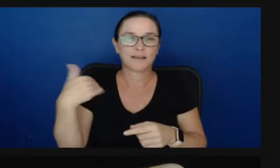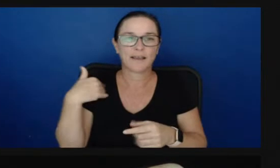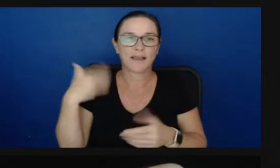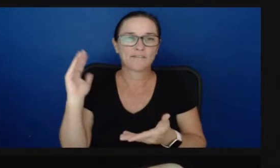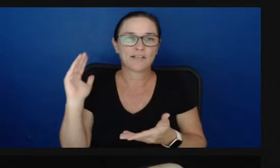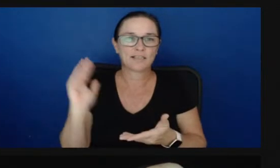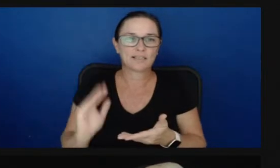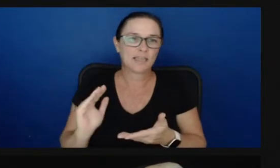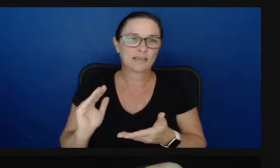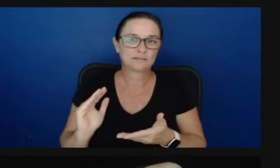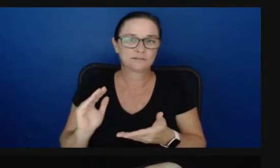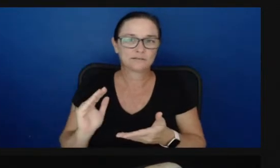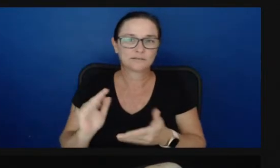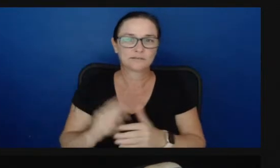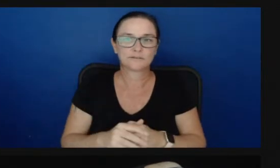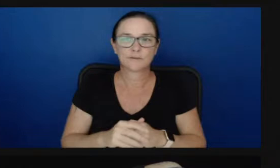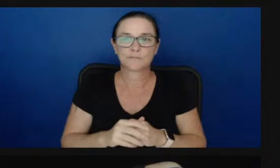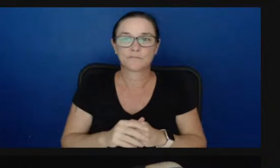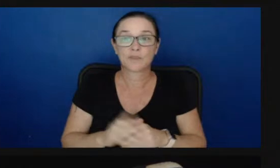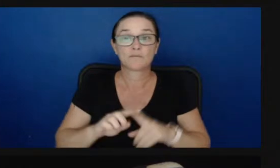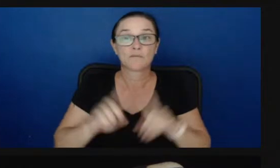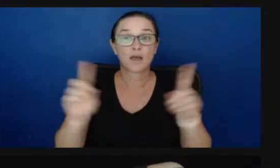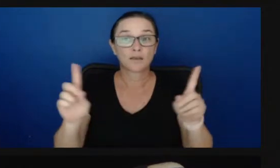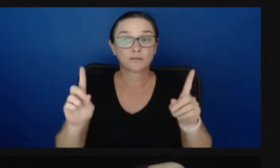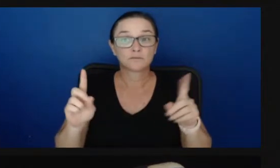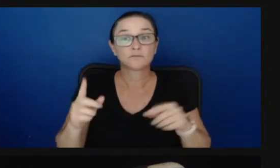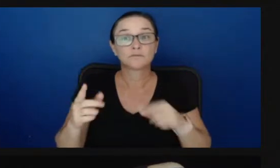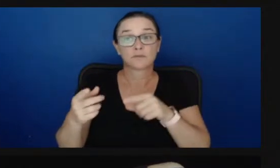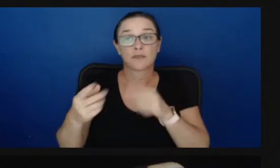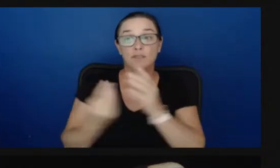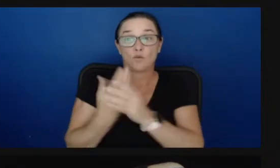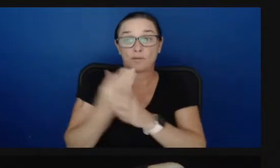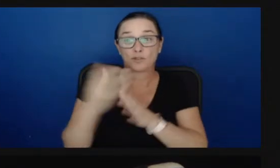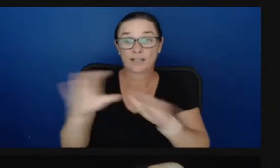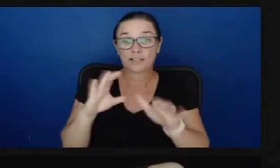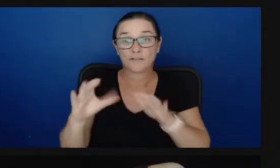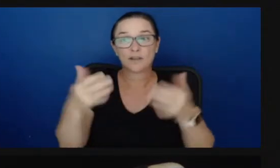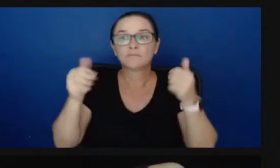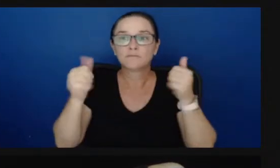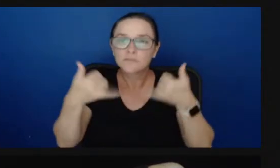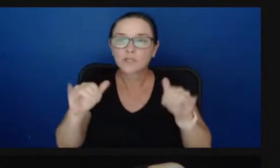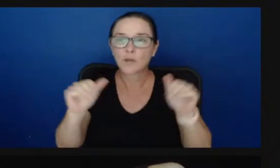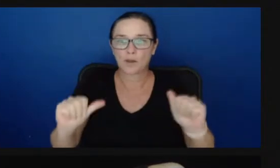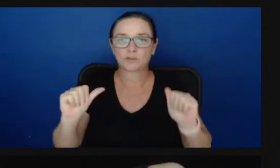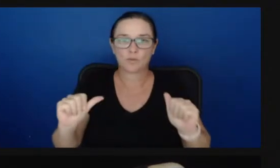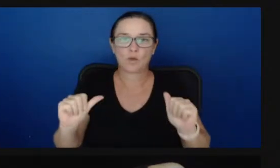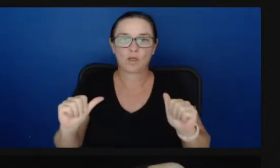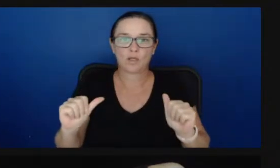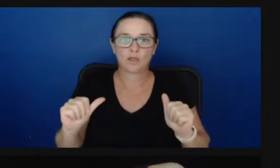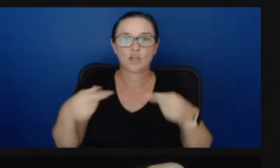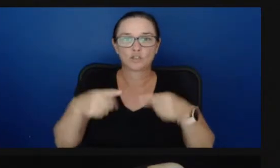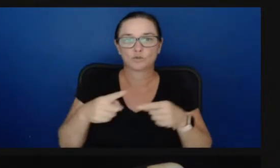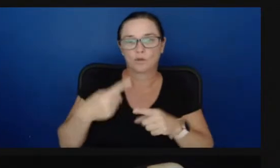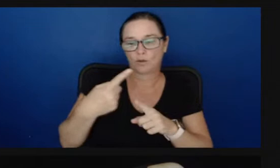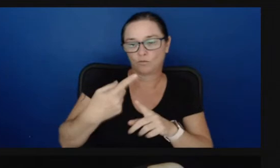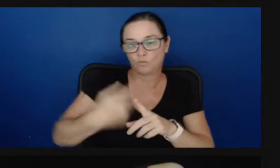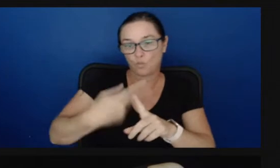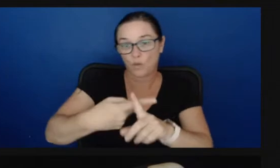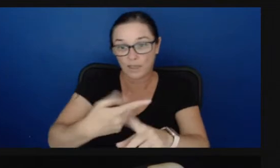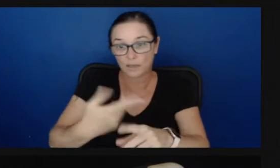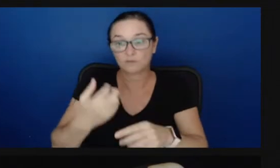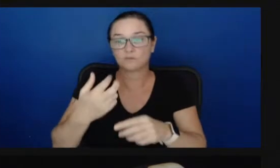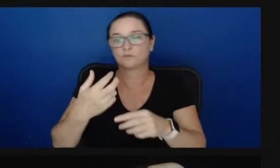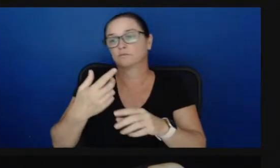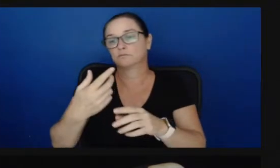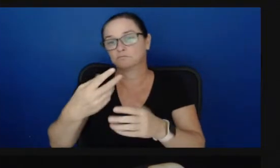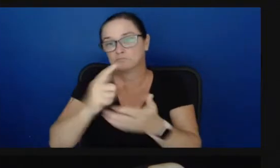week. However, eruptions are still possible in coming weeks or months.